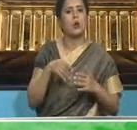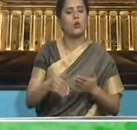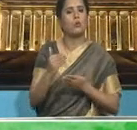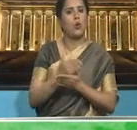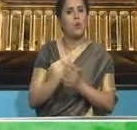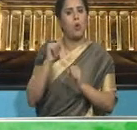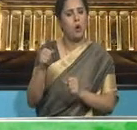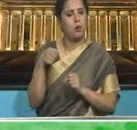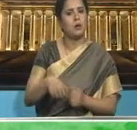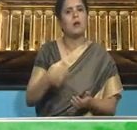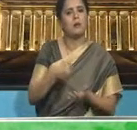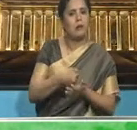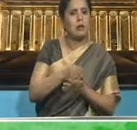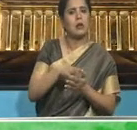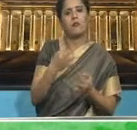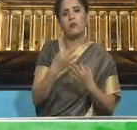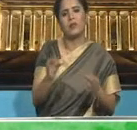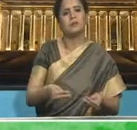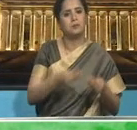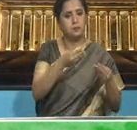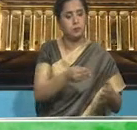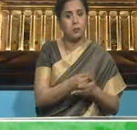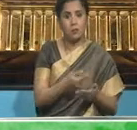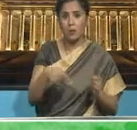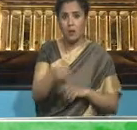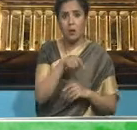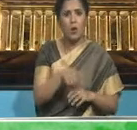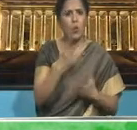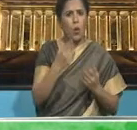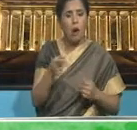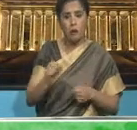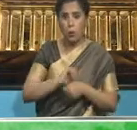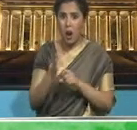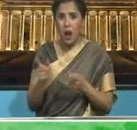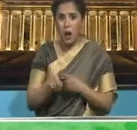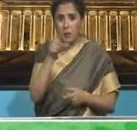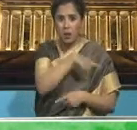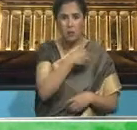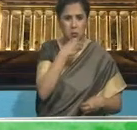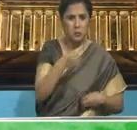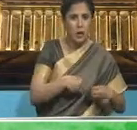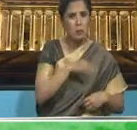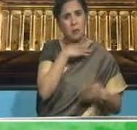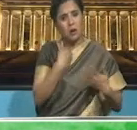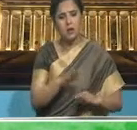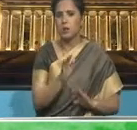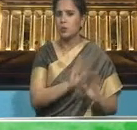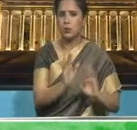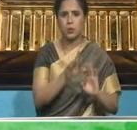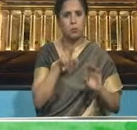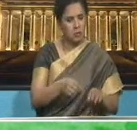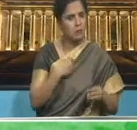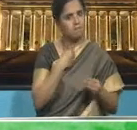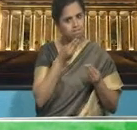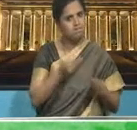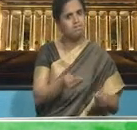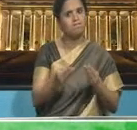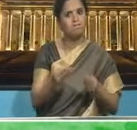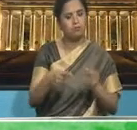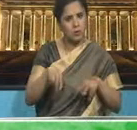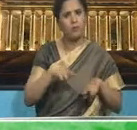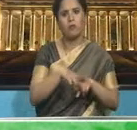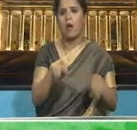COVID-19. Because of this help, no one had to go hungry. Keeping the welfare of poor families paramount,